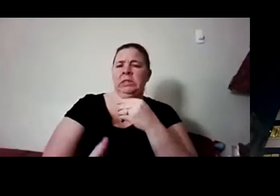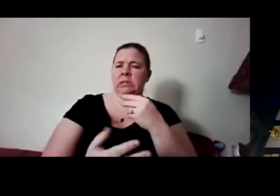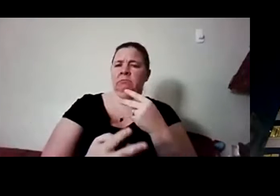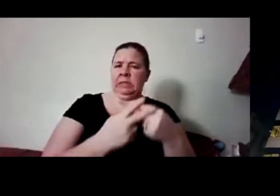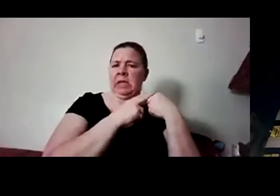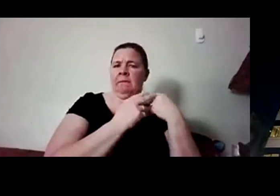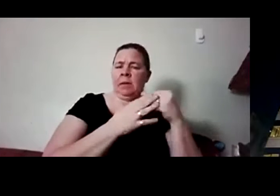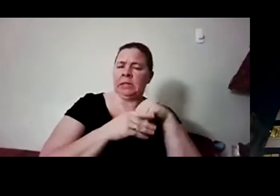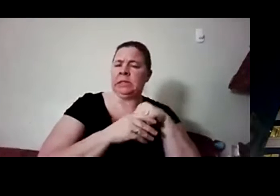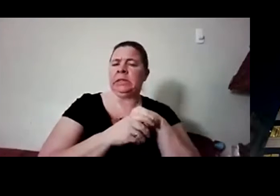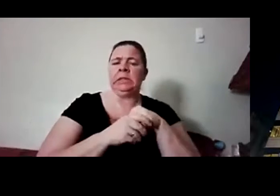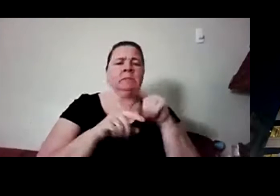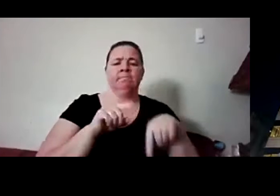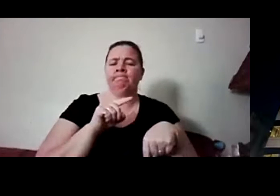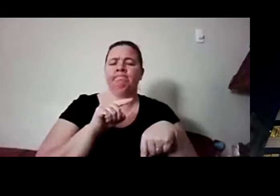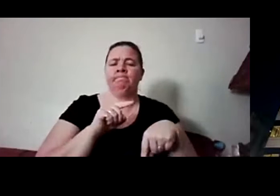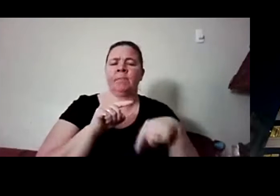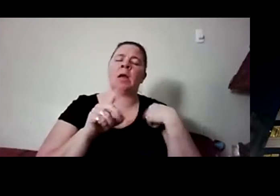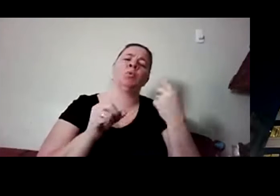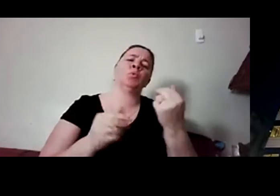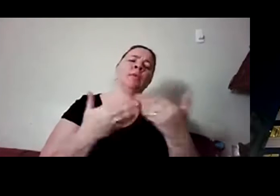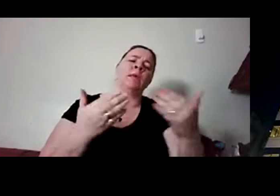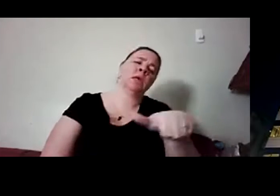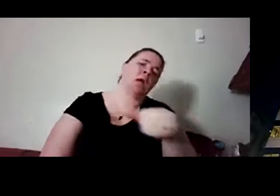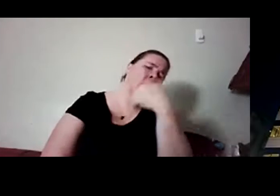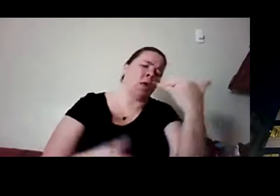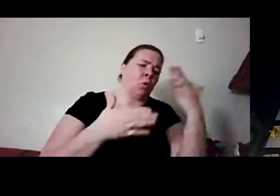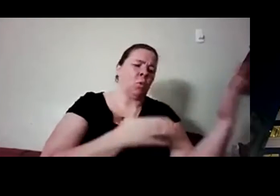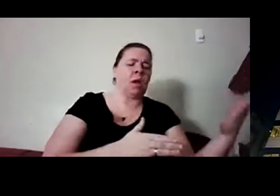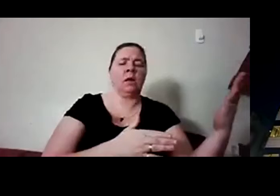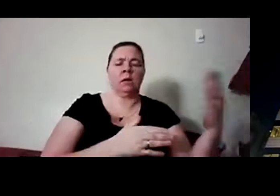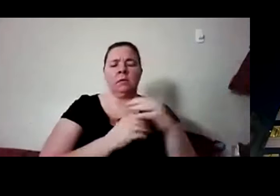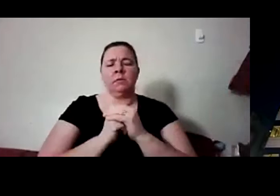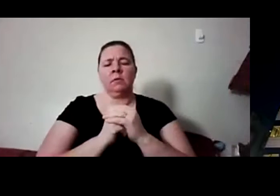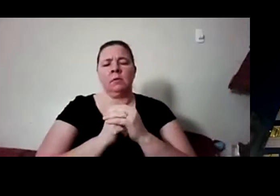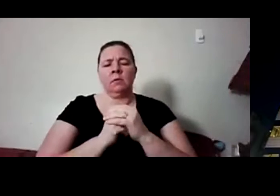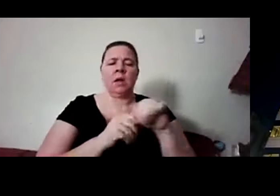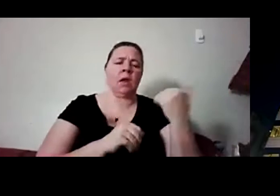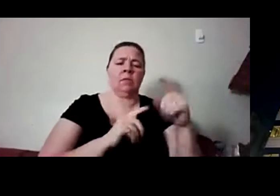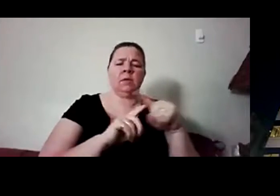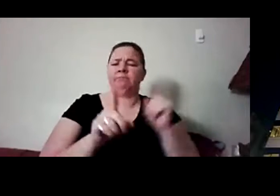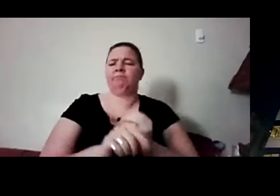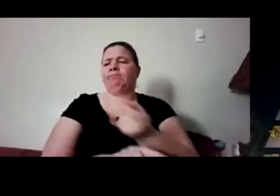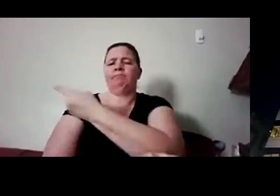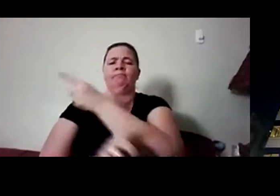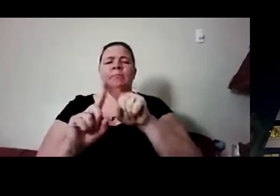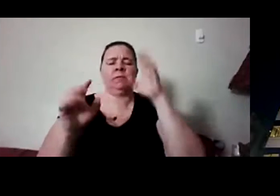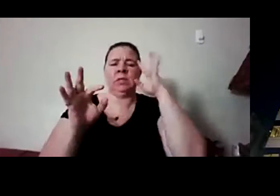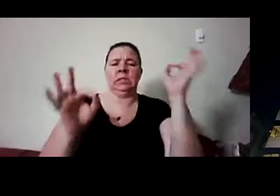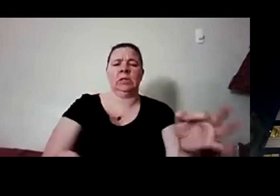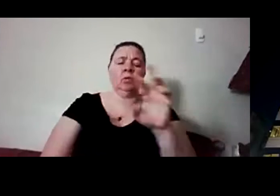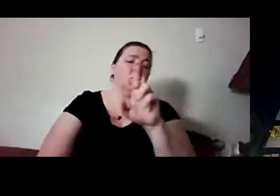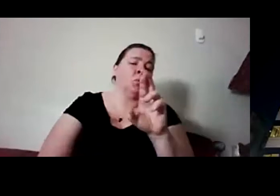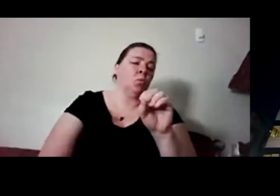decided to do things another way. I decided to take a radical decision, okay? I remember Robert